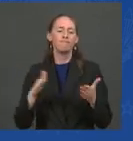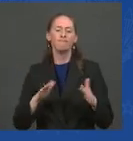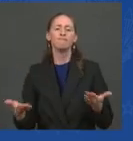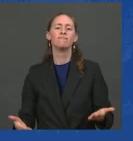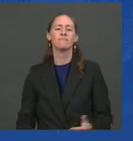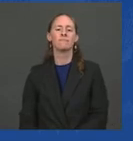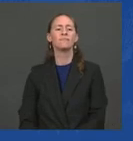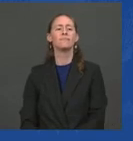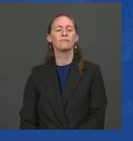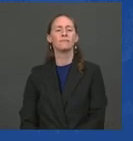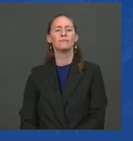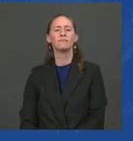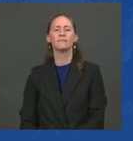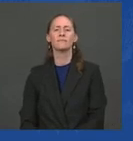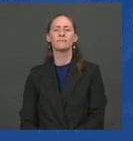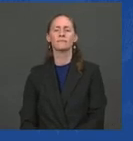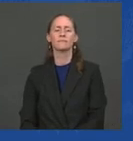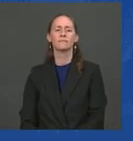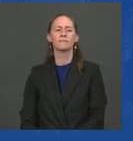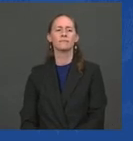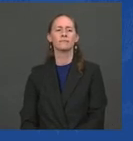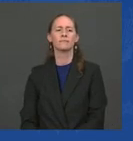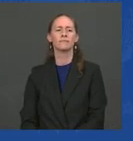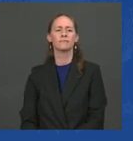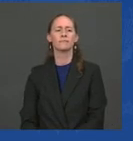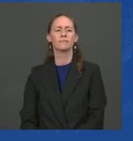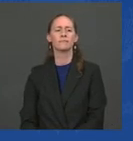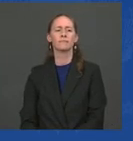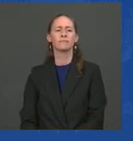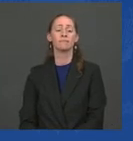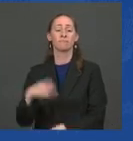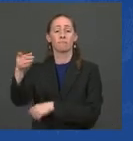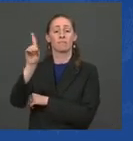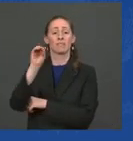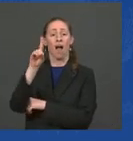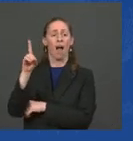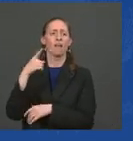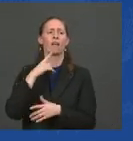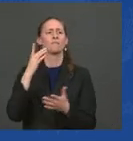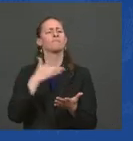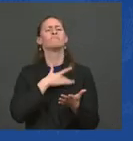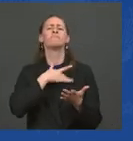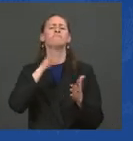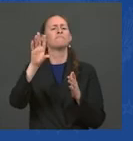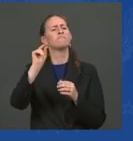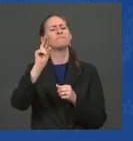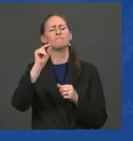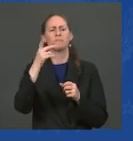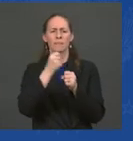one could deny their own eyes and what they saw.